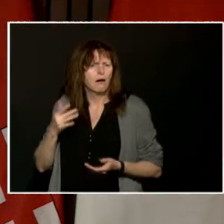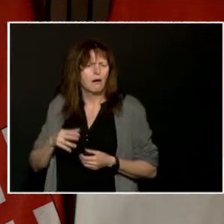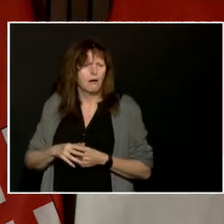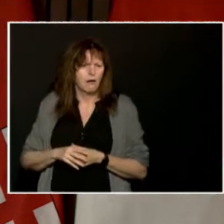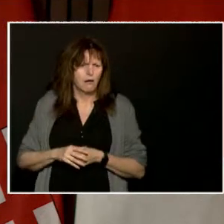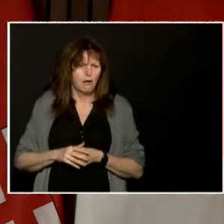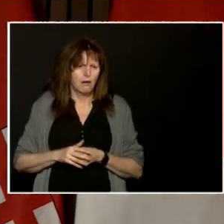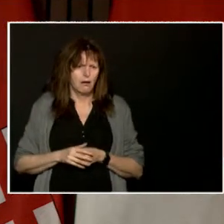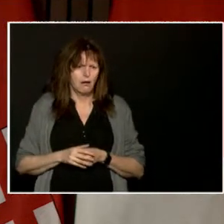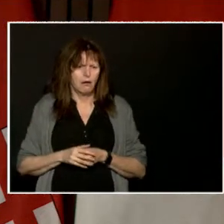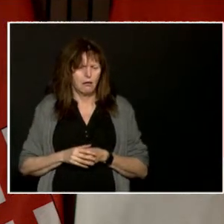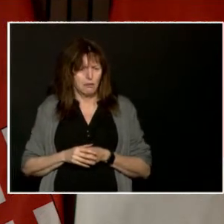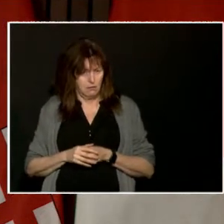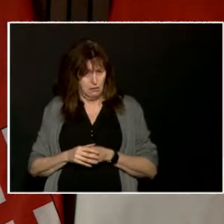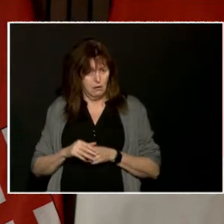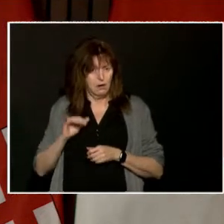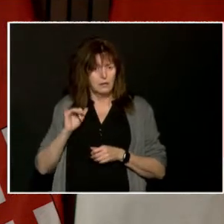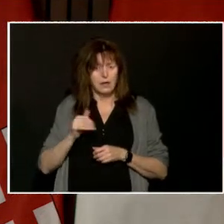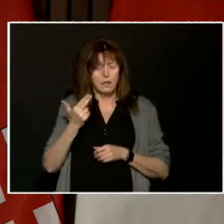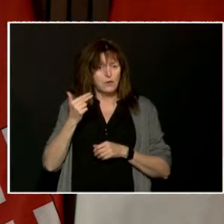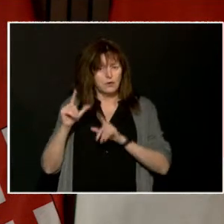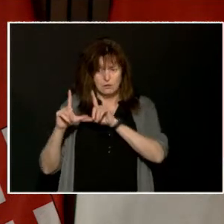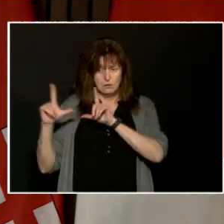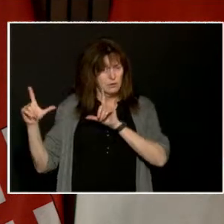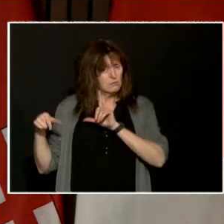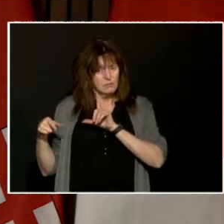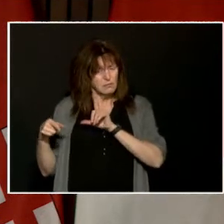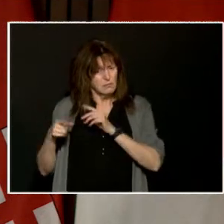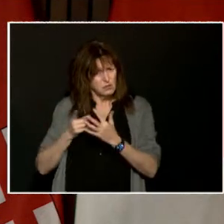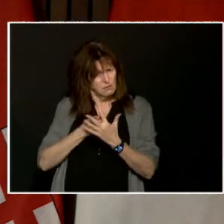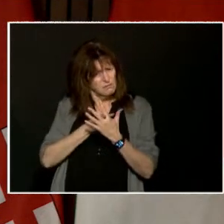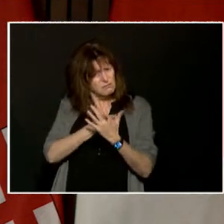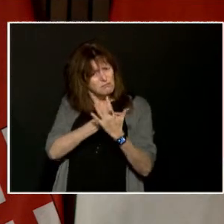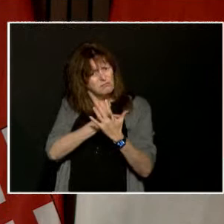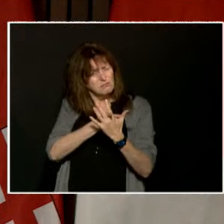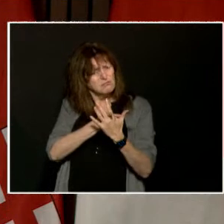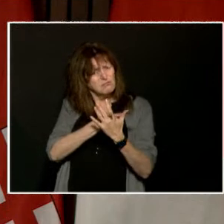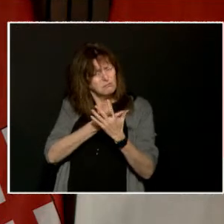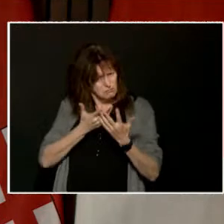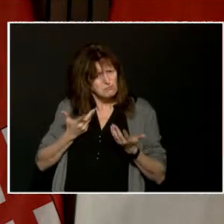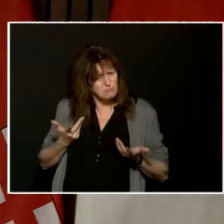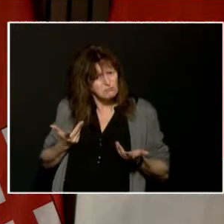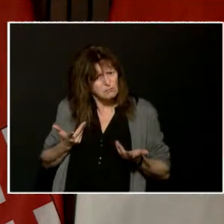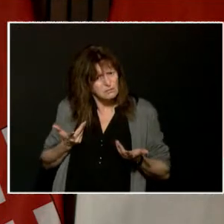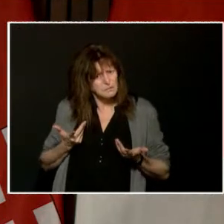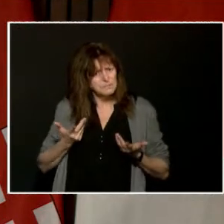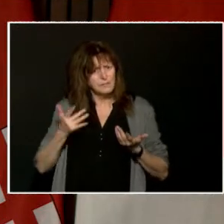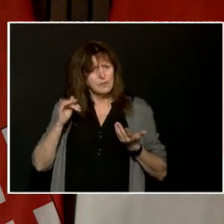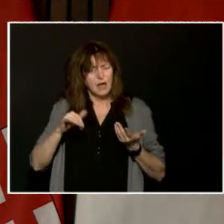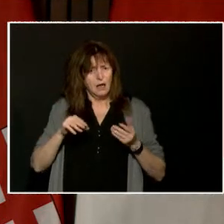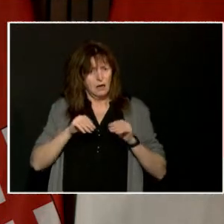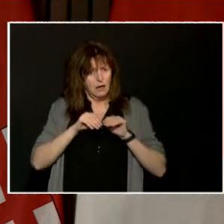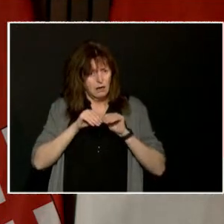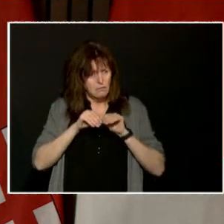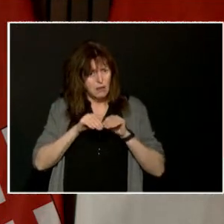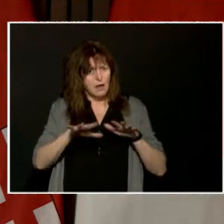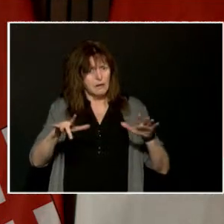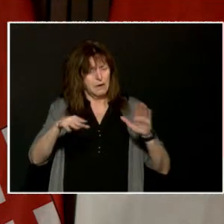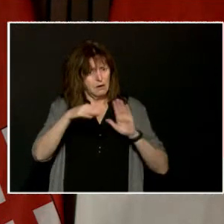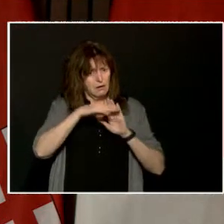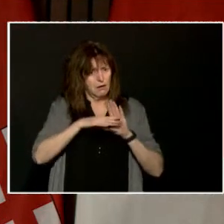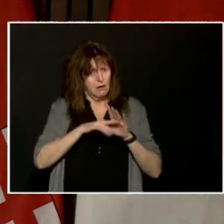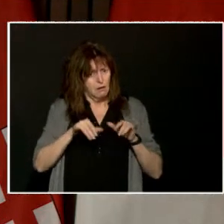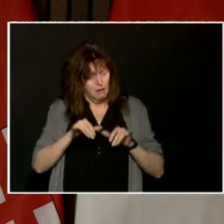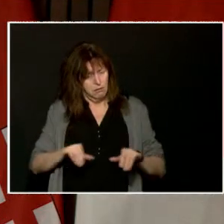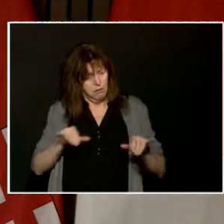We want to include something like this because we believe that pandemic fatigue is at a very high level. We know that people are outside. We do